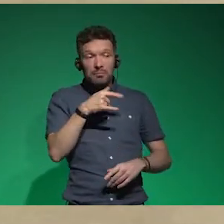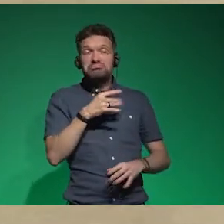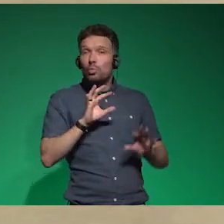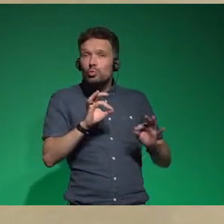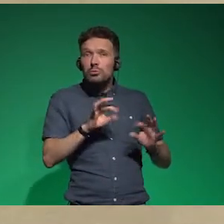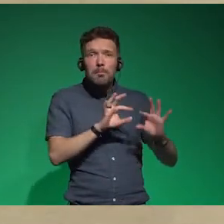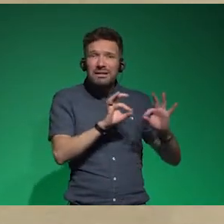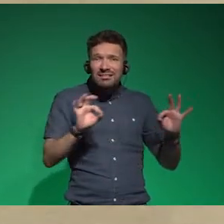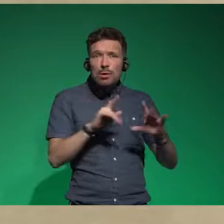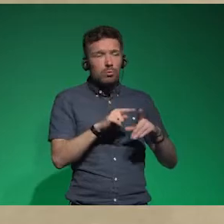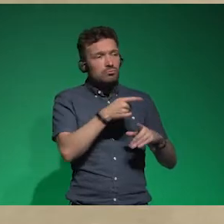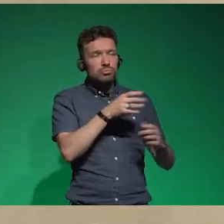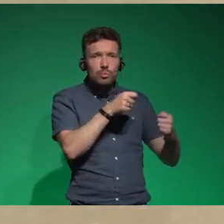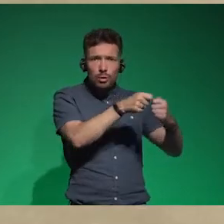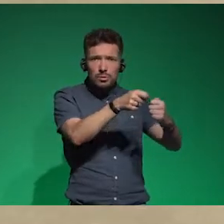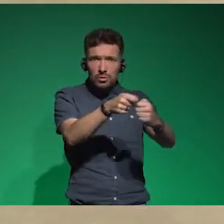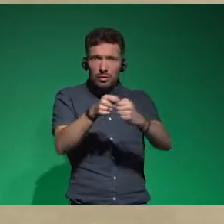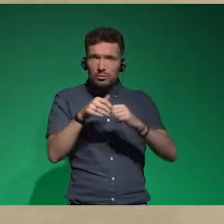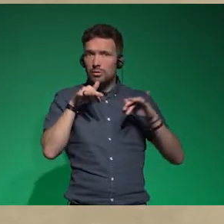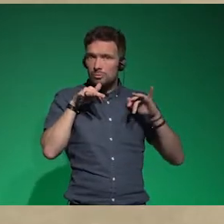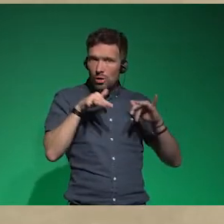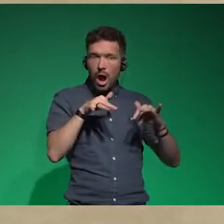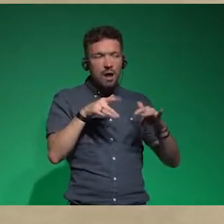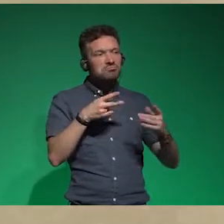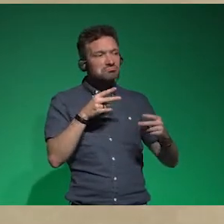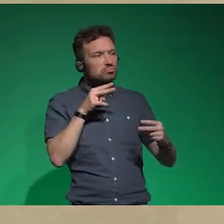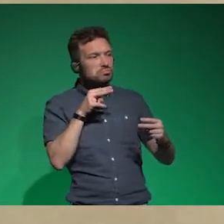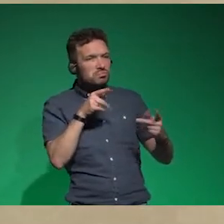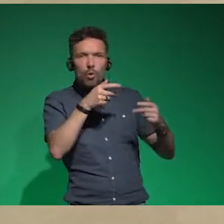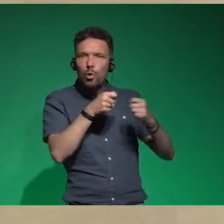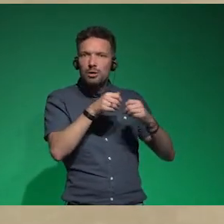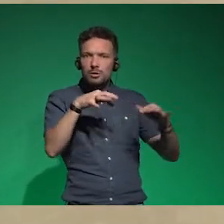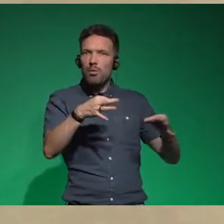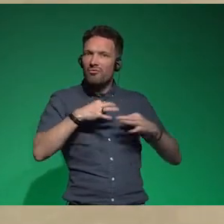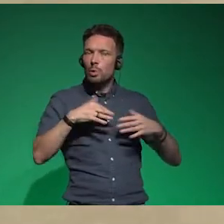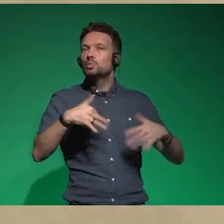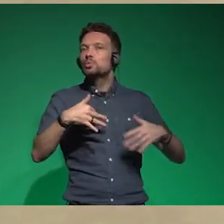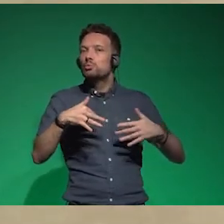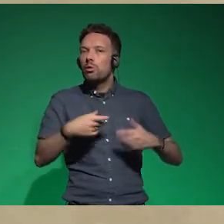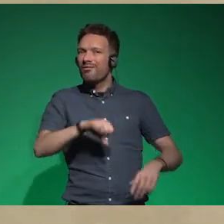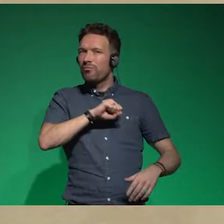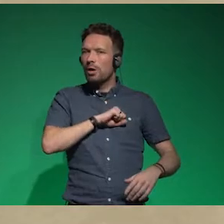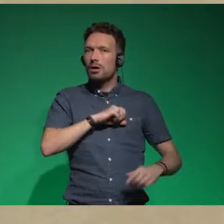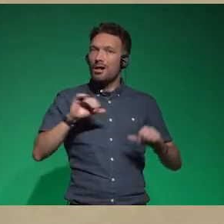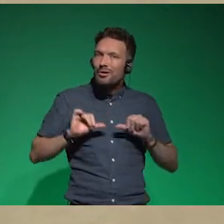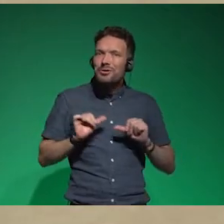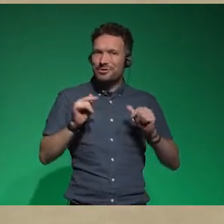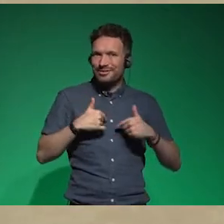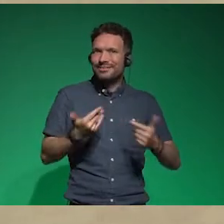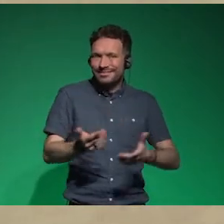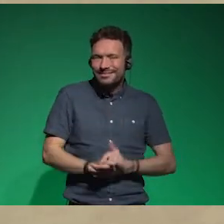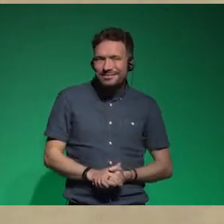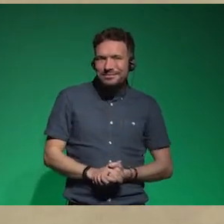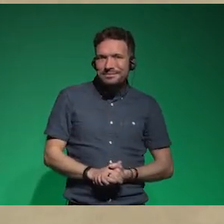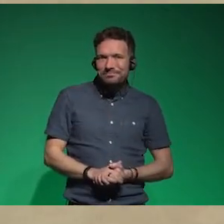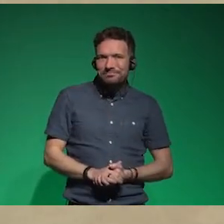which is really great luck. And this is thanks to mostly Ayen, who we